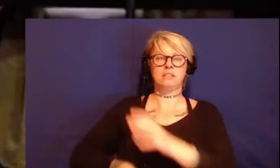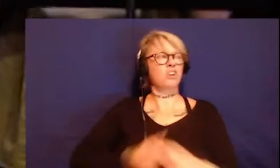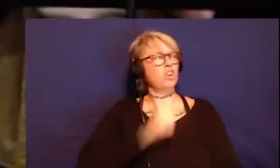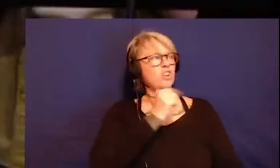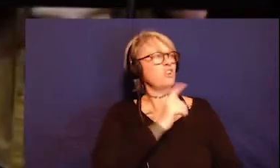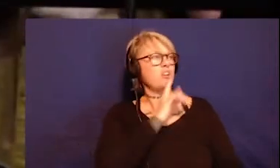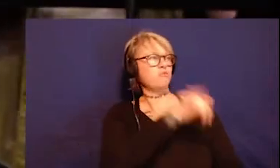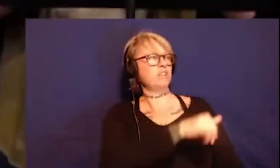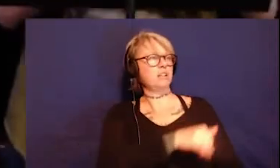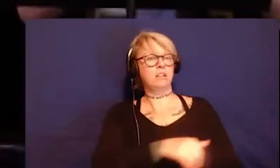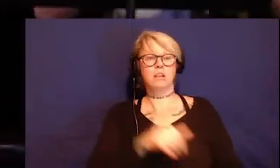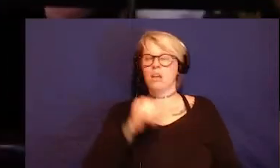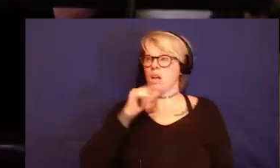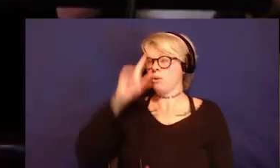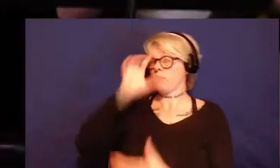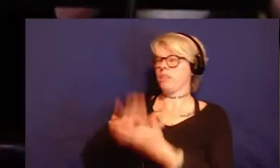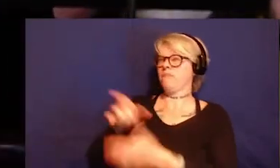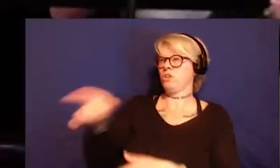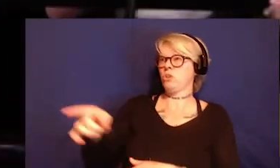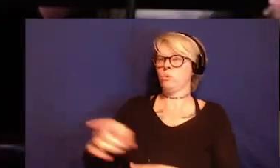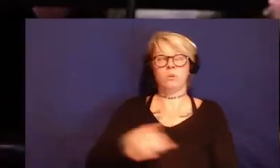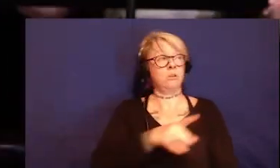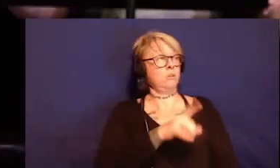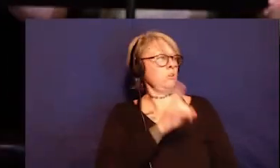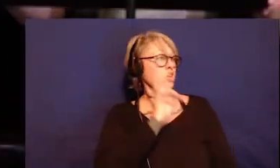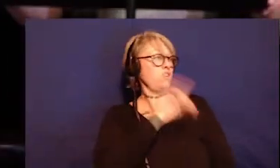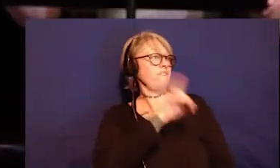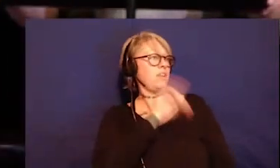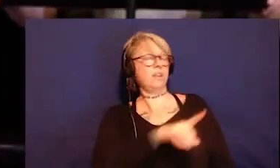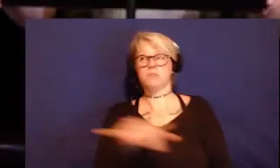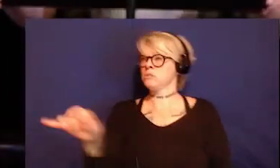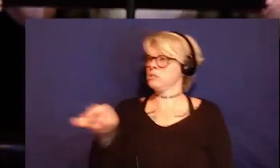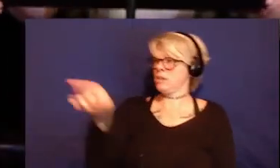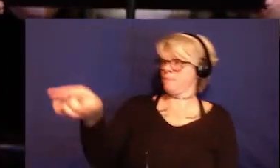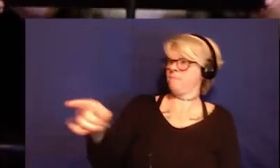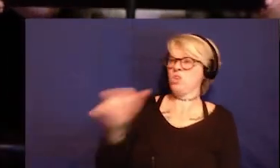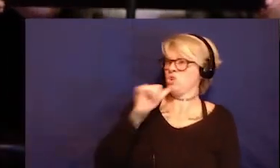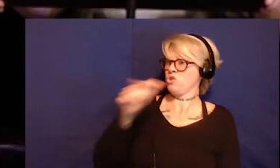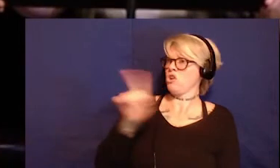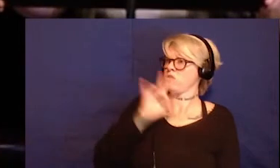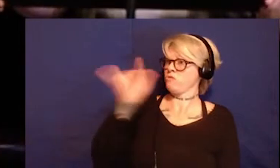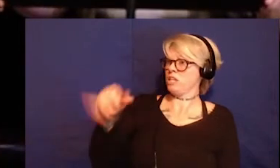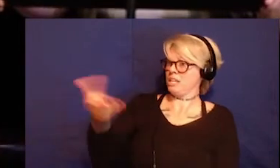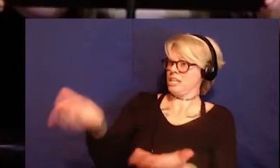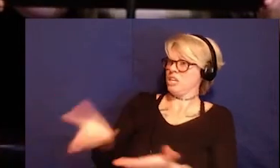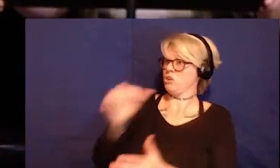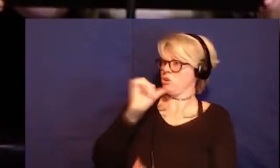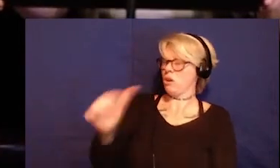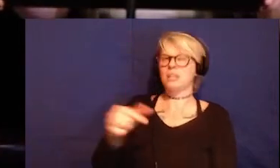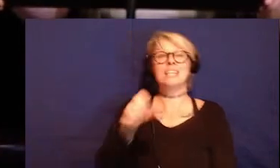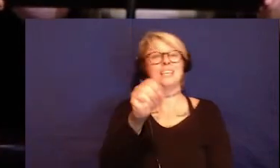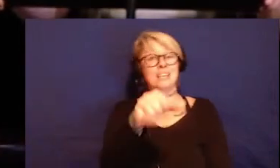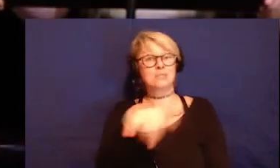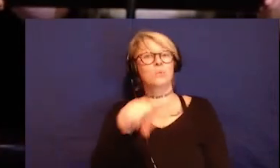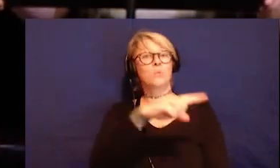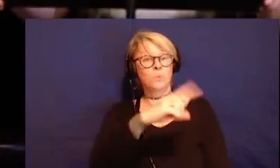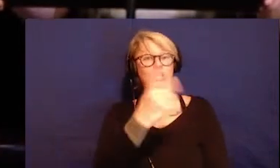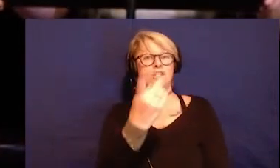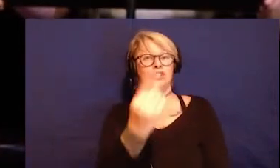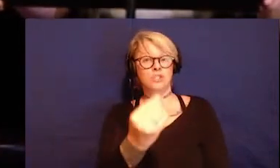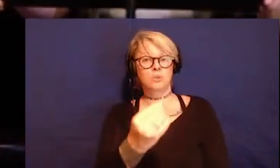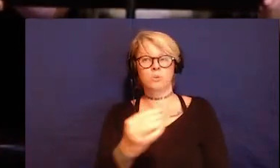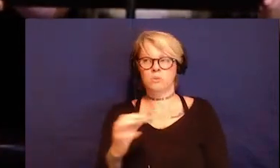in you. You're a myth. Then so are you. We don't exist anymore. Yes, we do. How do you